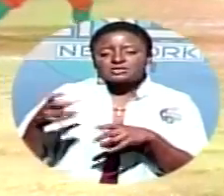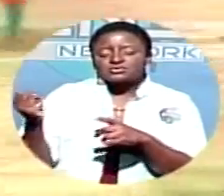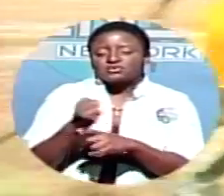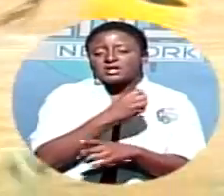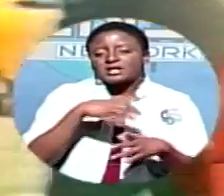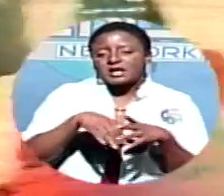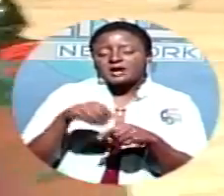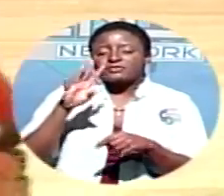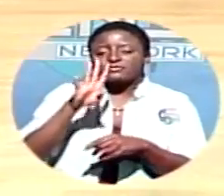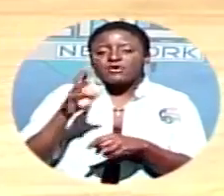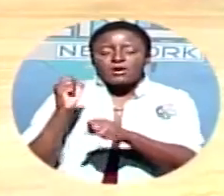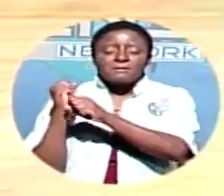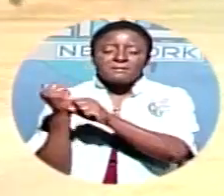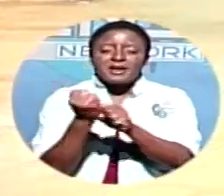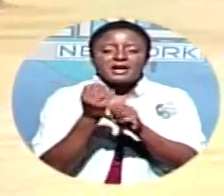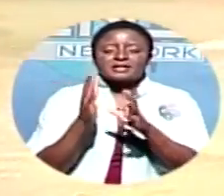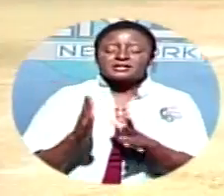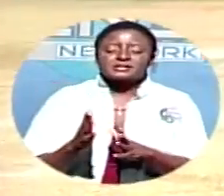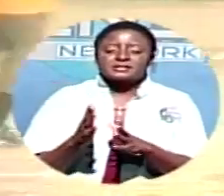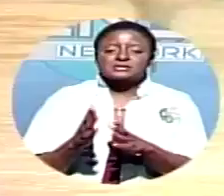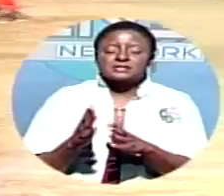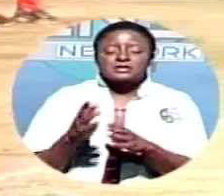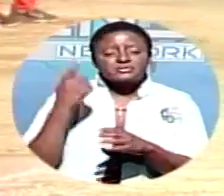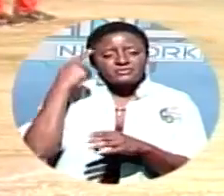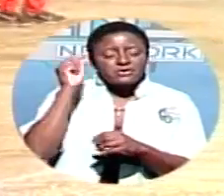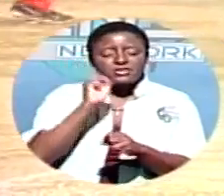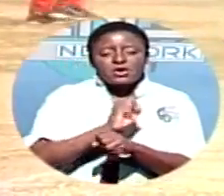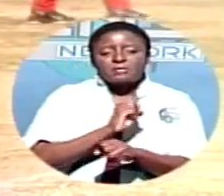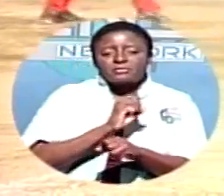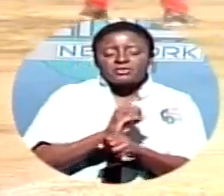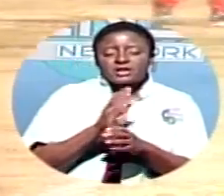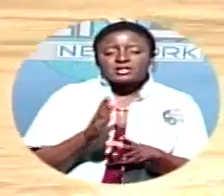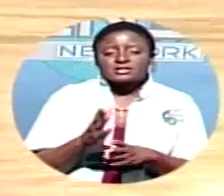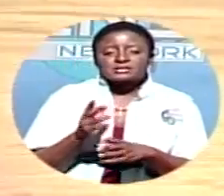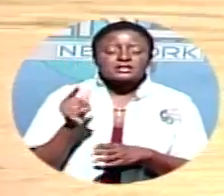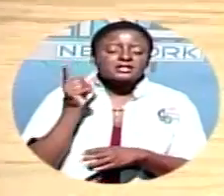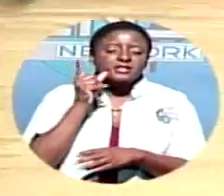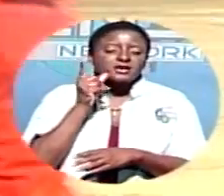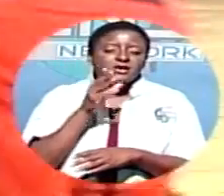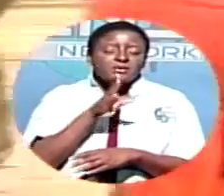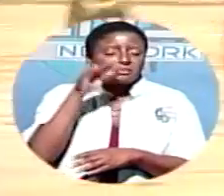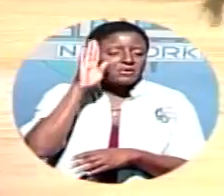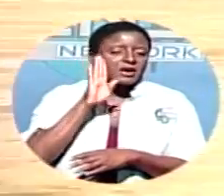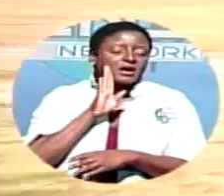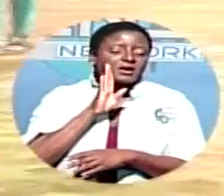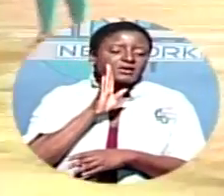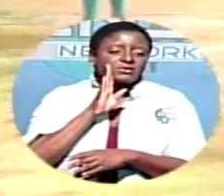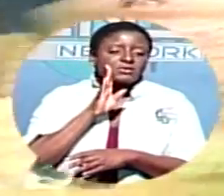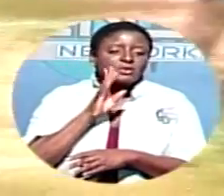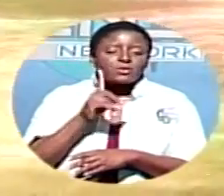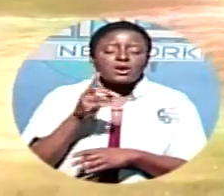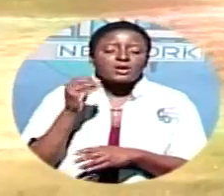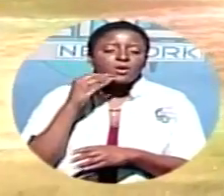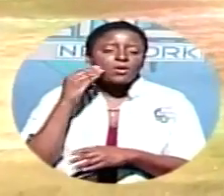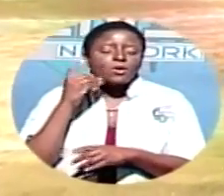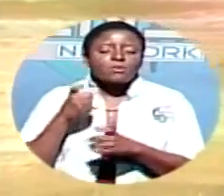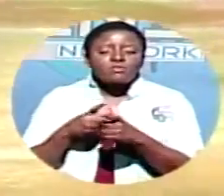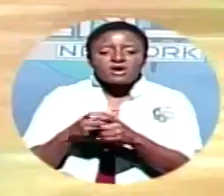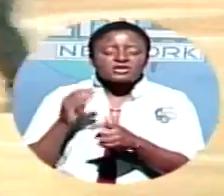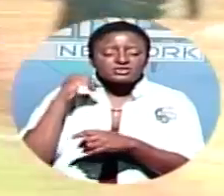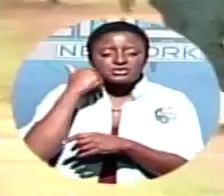batters along the way. Offensively for the operators, Lathera Brown, a home run shy of hitting for the cycle. She finished up